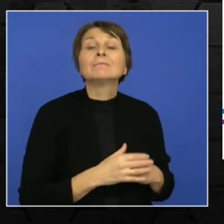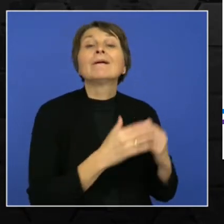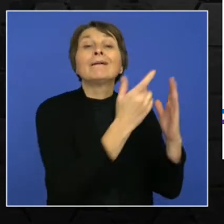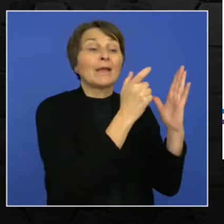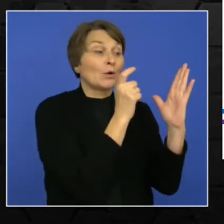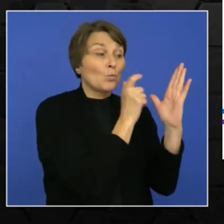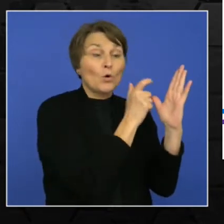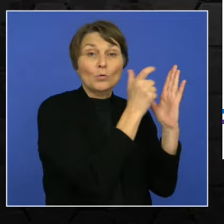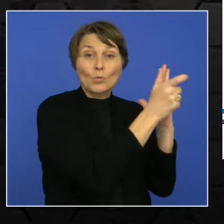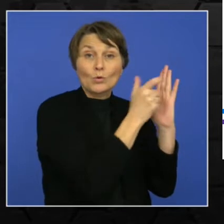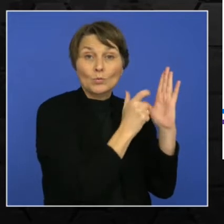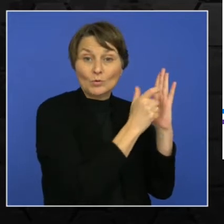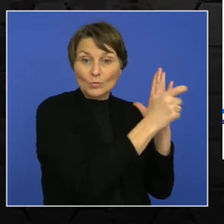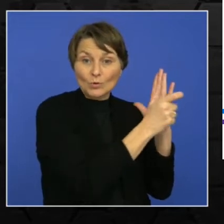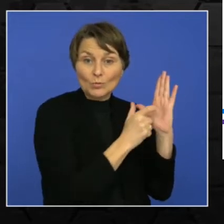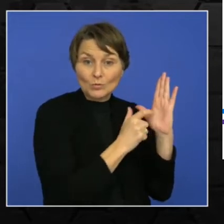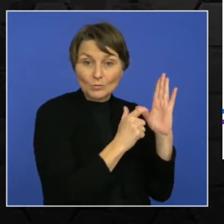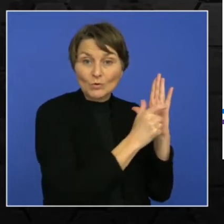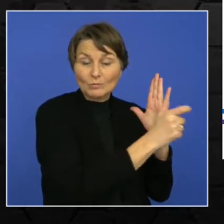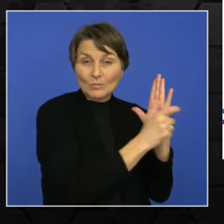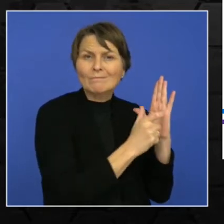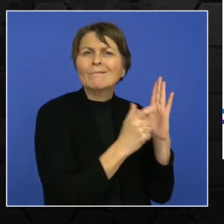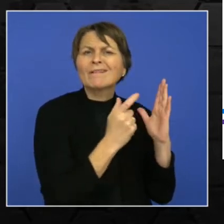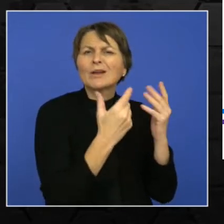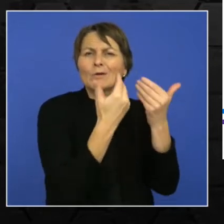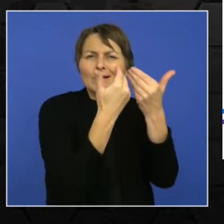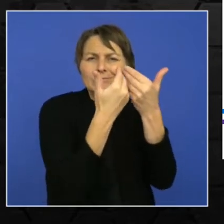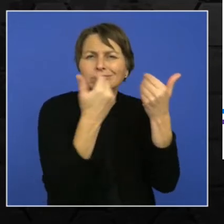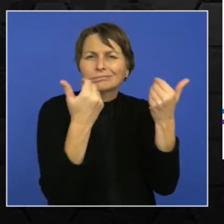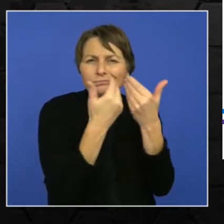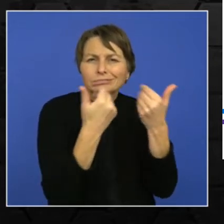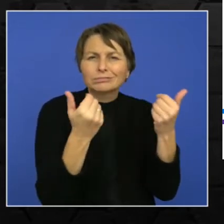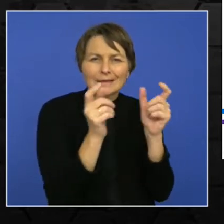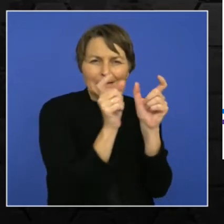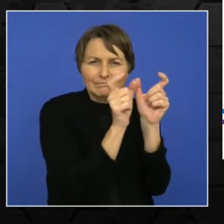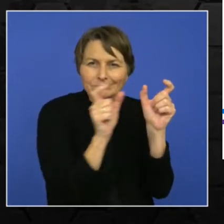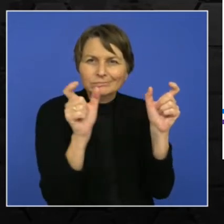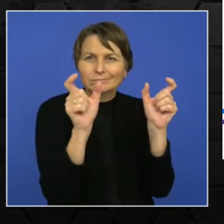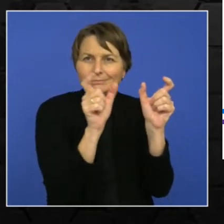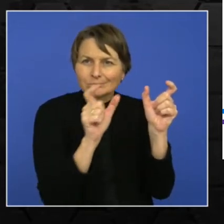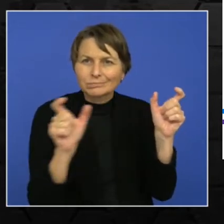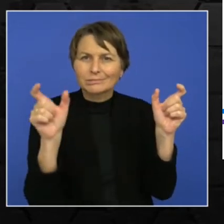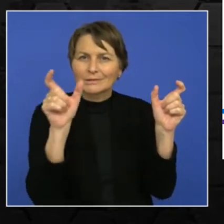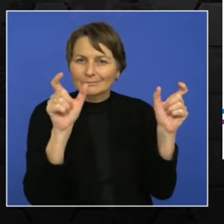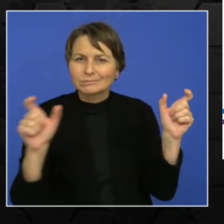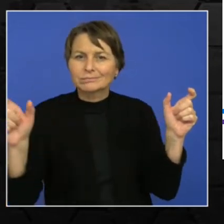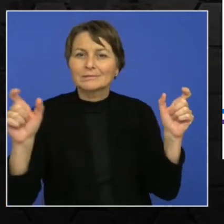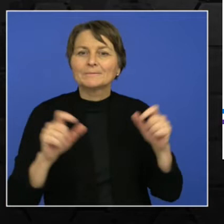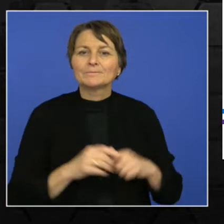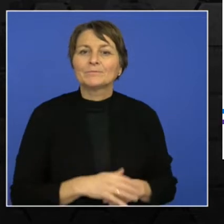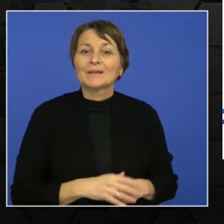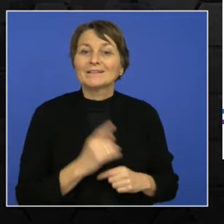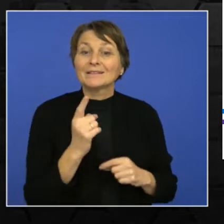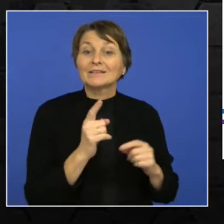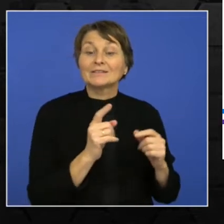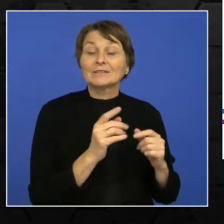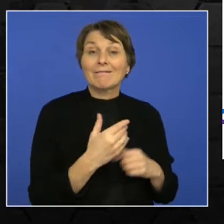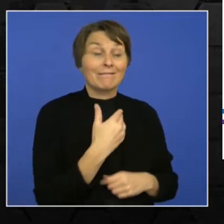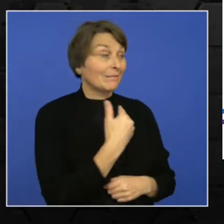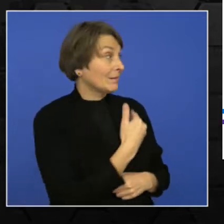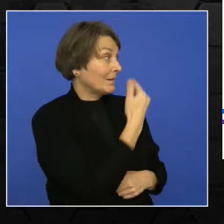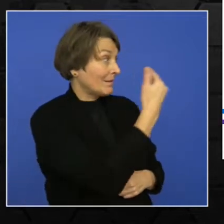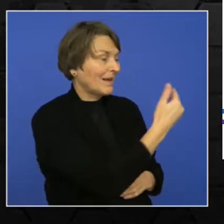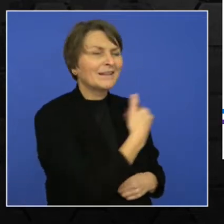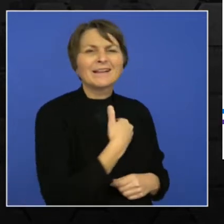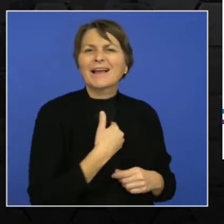sentence tokenization or segmentation, and this is called word tokenization. And then we have stop words